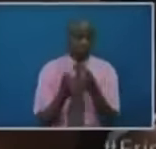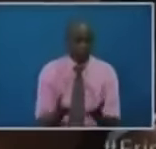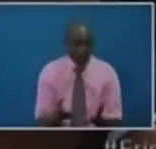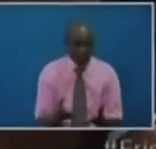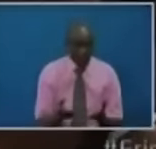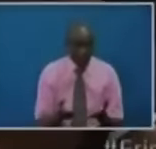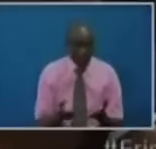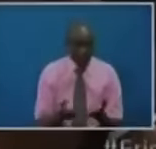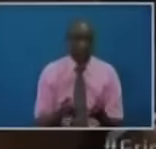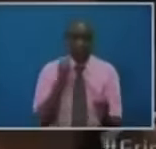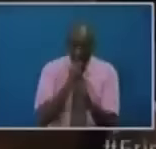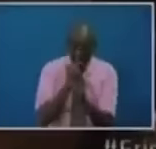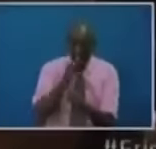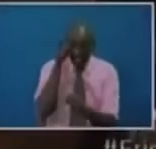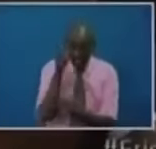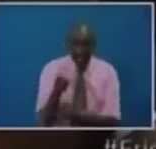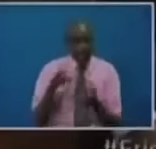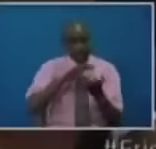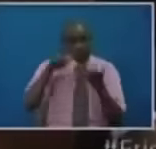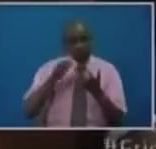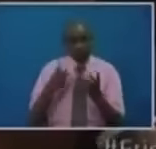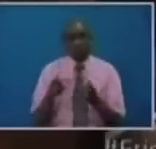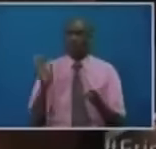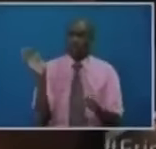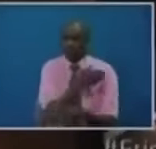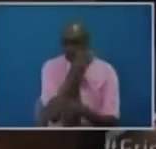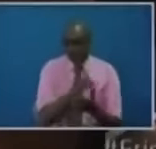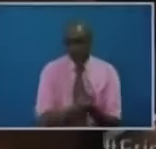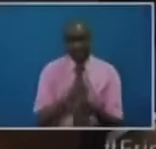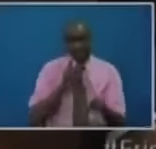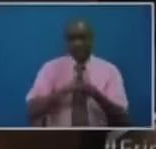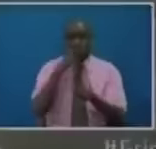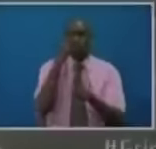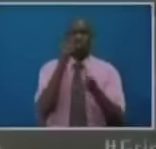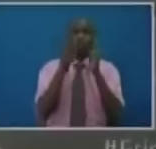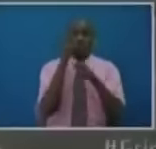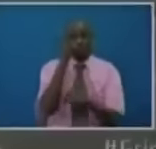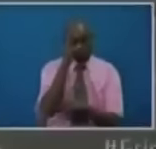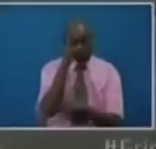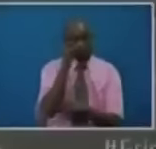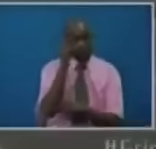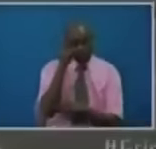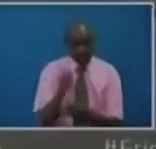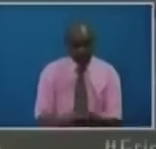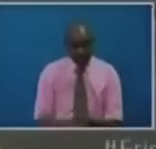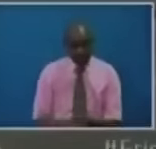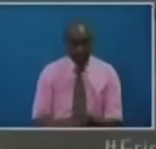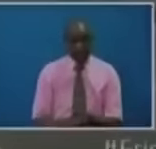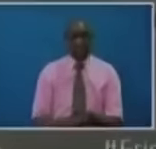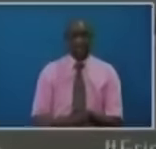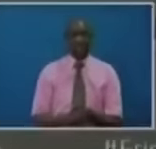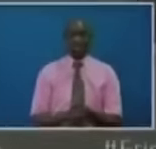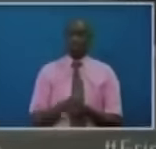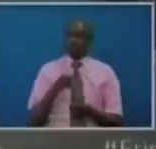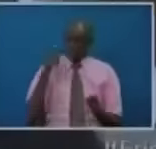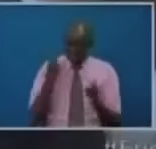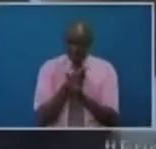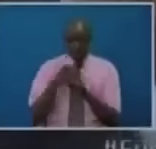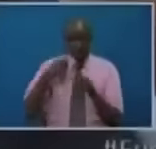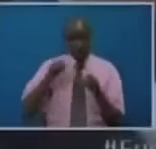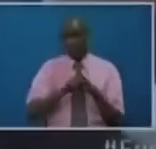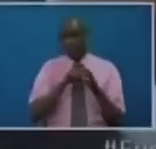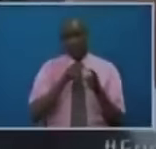that will make such confusion obsolete come 2020. Exiled opposition figures argue